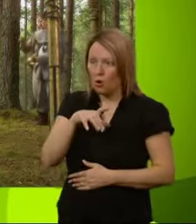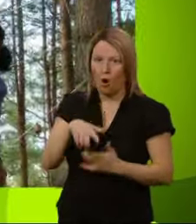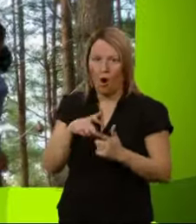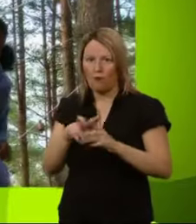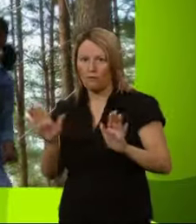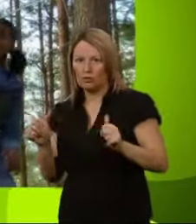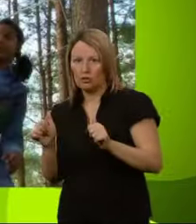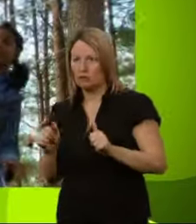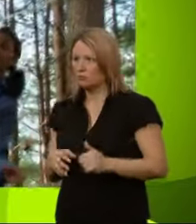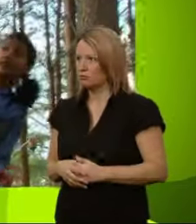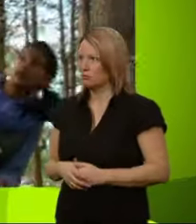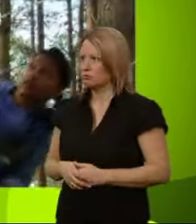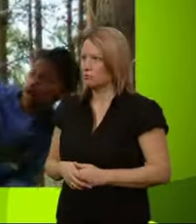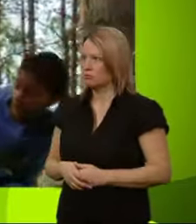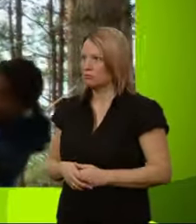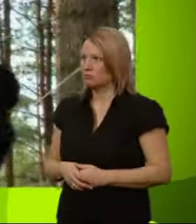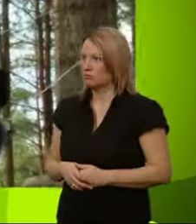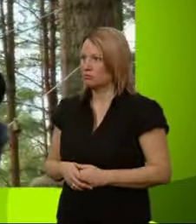it or just? Yeah, might as well.